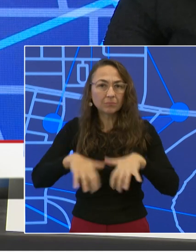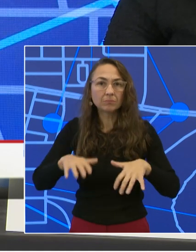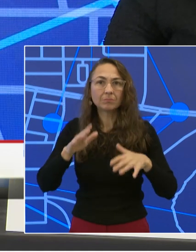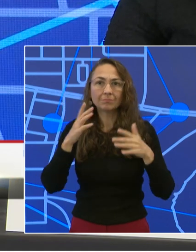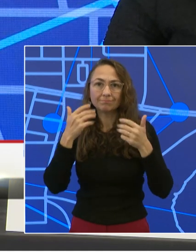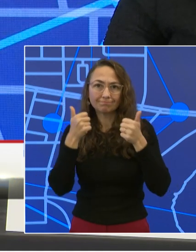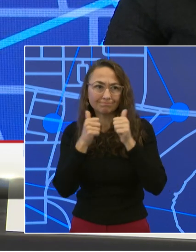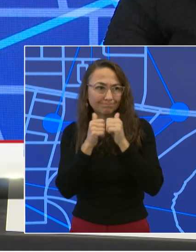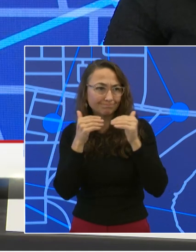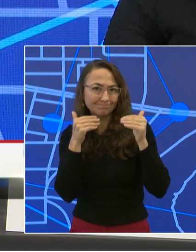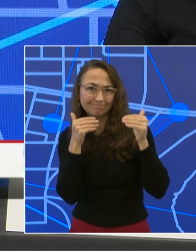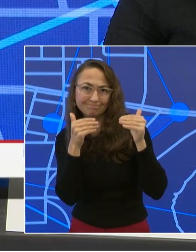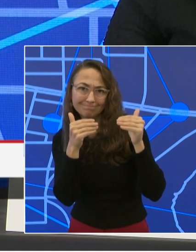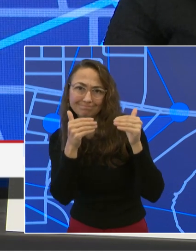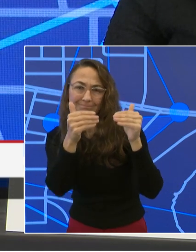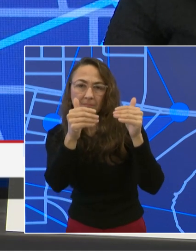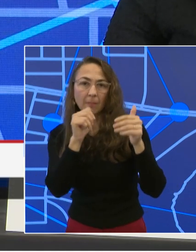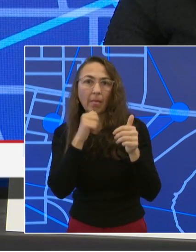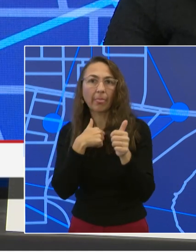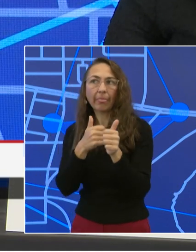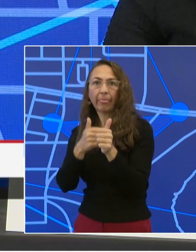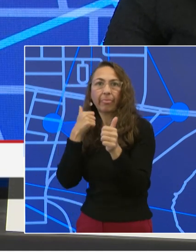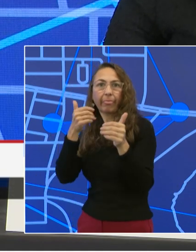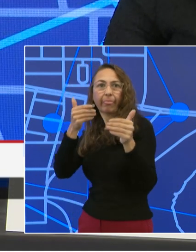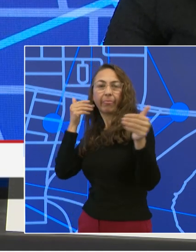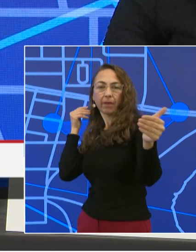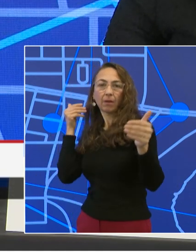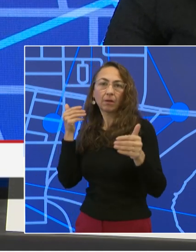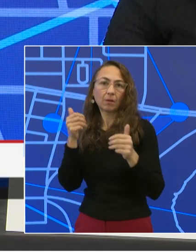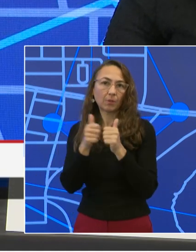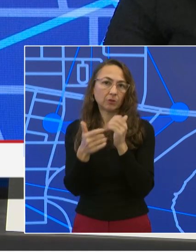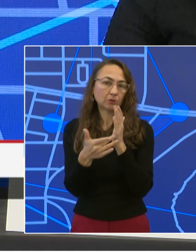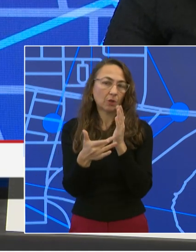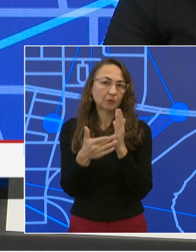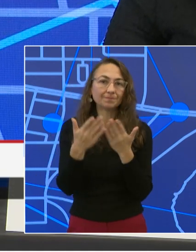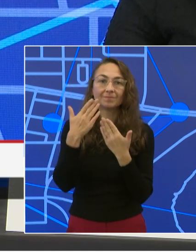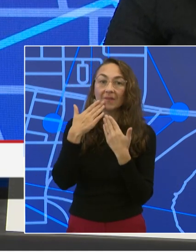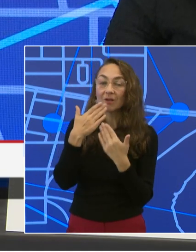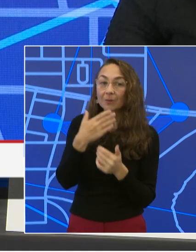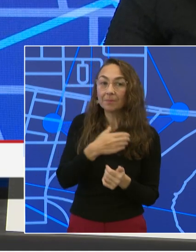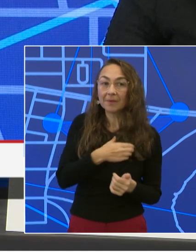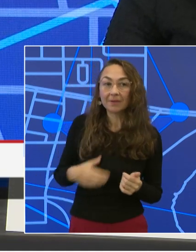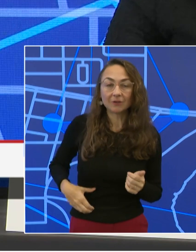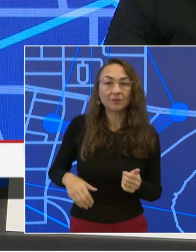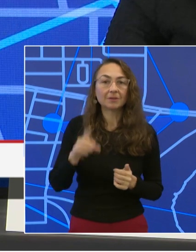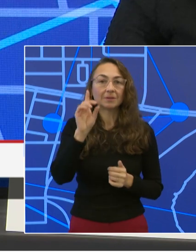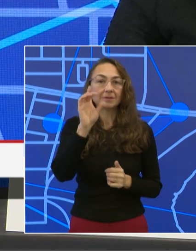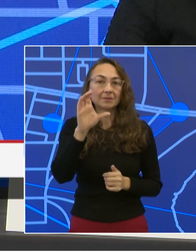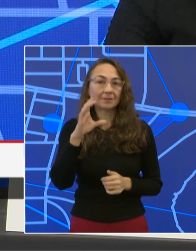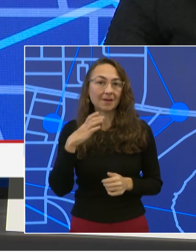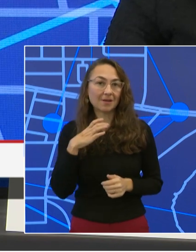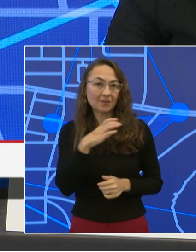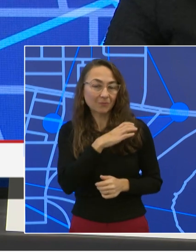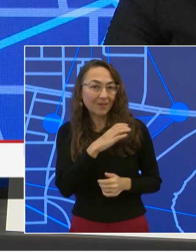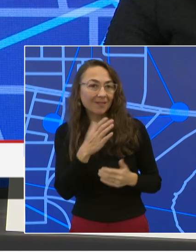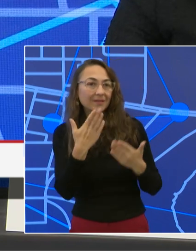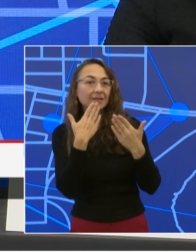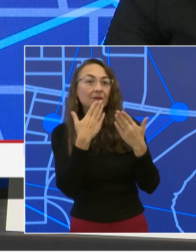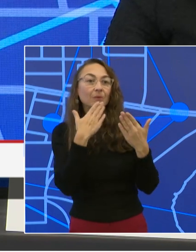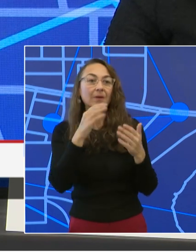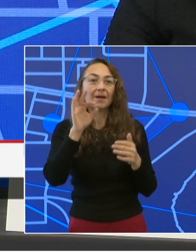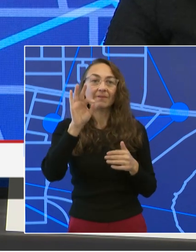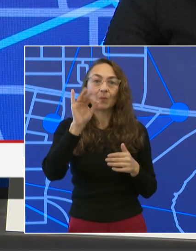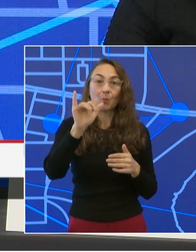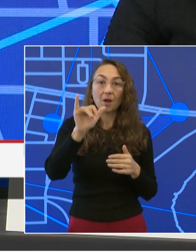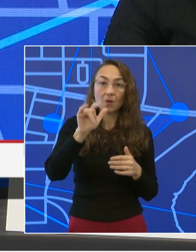DC Council, in the FY25 budget, we've been able to make some incredible progress in modernizing our department.